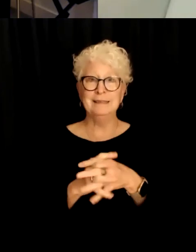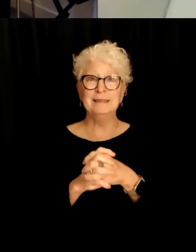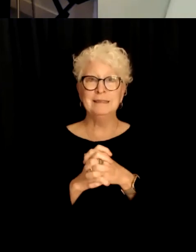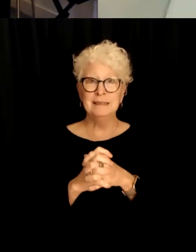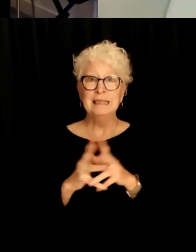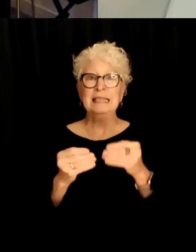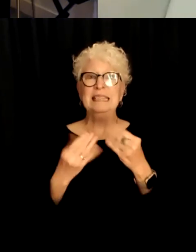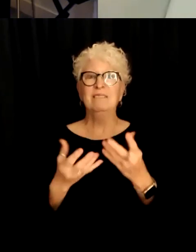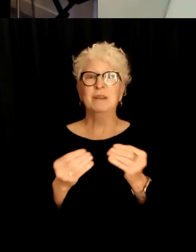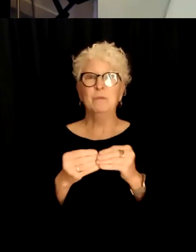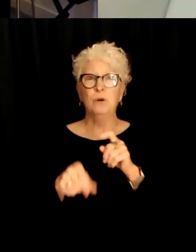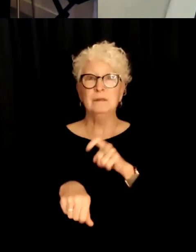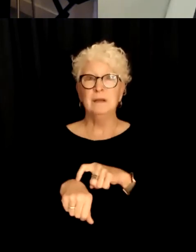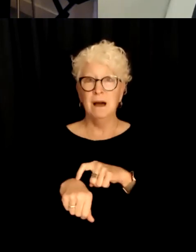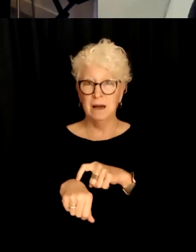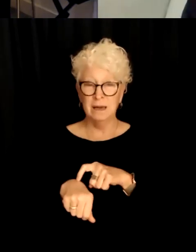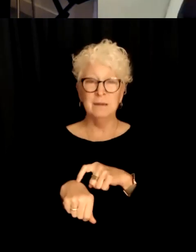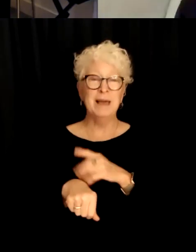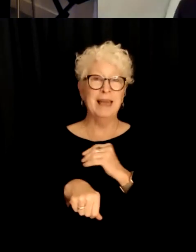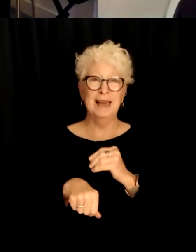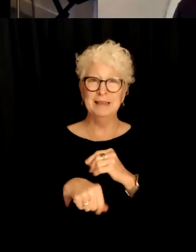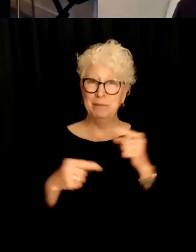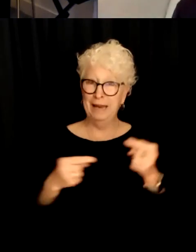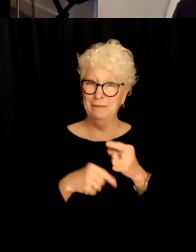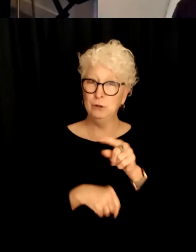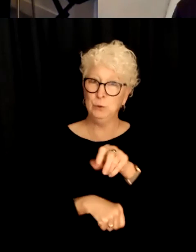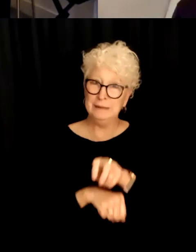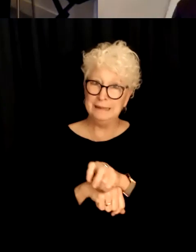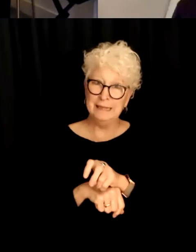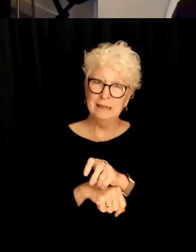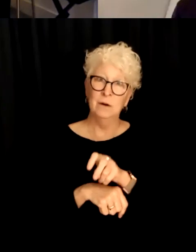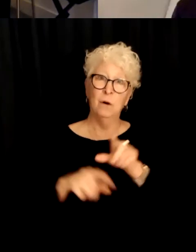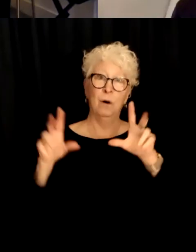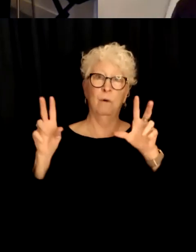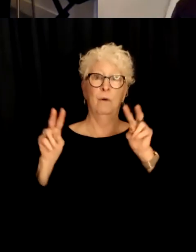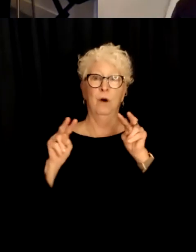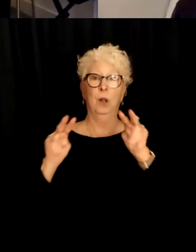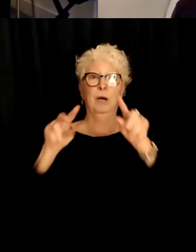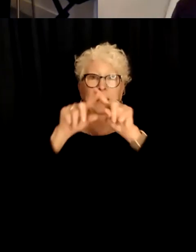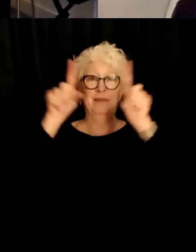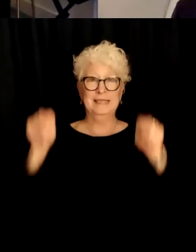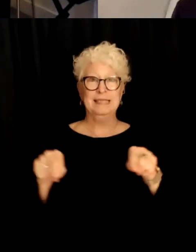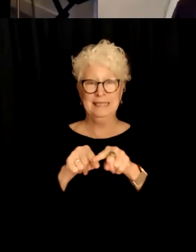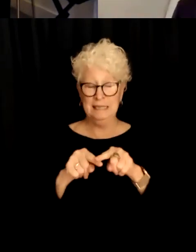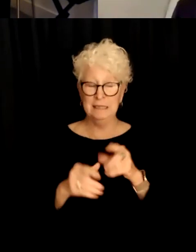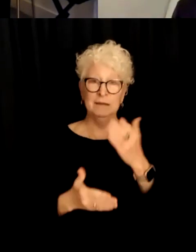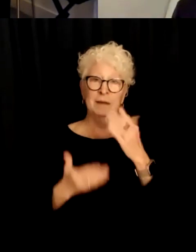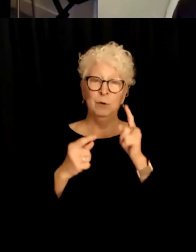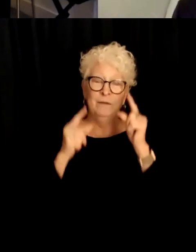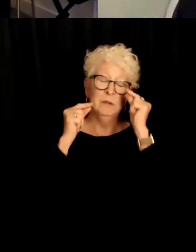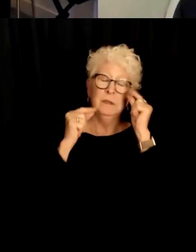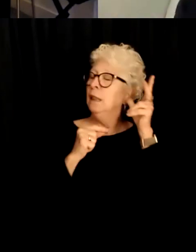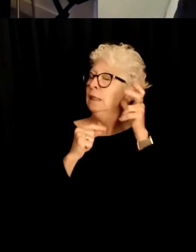made. And I'm just really grateful. I'm sure some people are just there with their eyes closed, listening to the sounds of our voices. That's